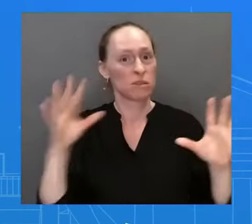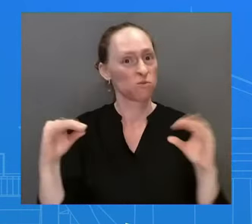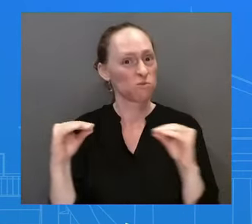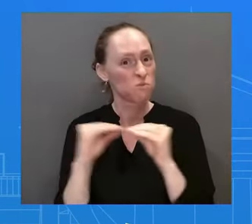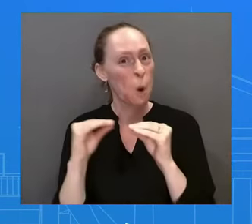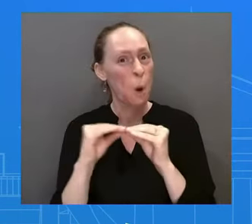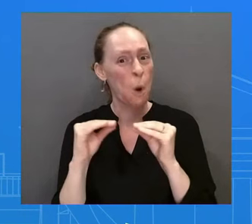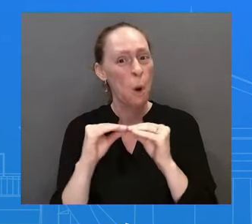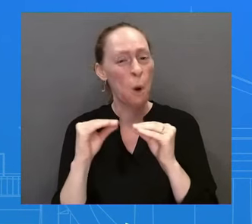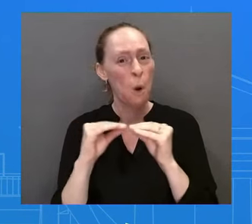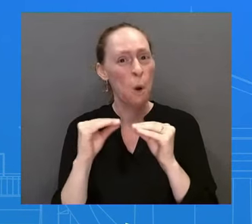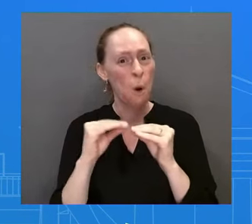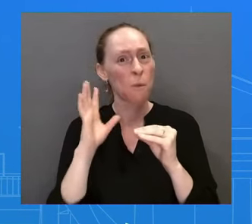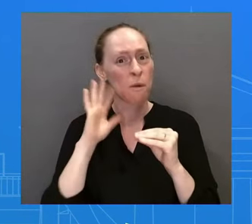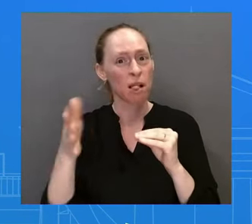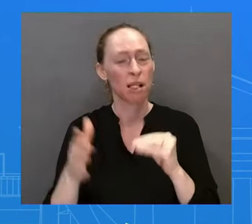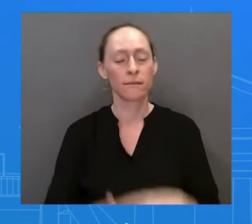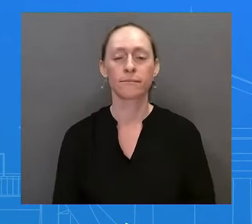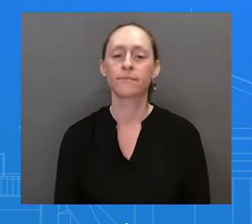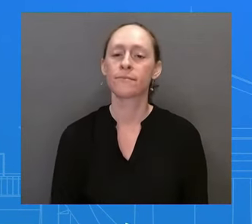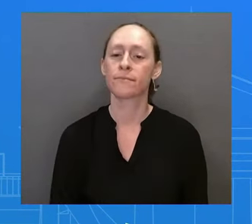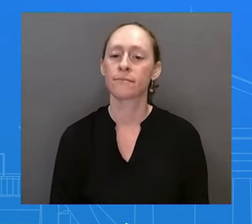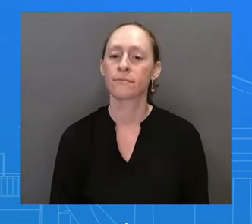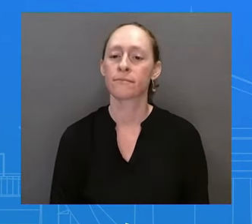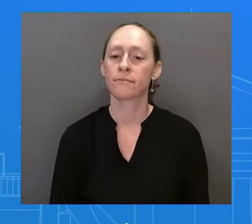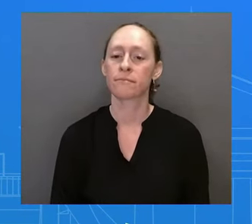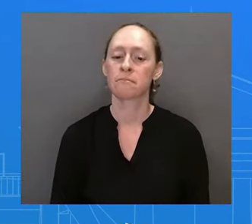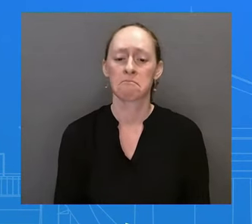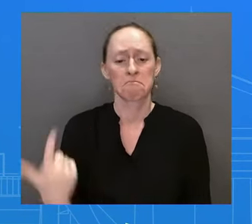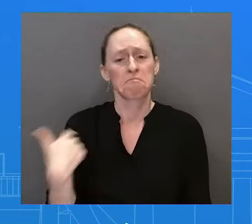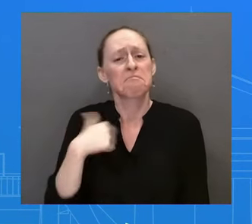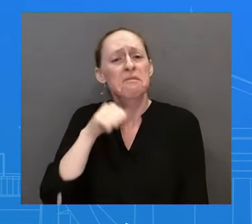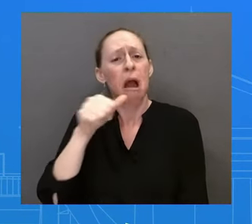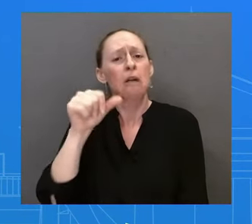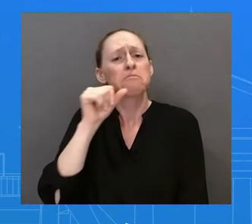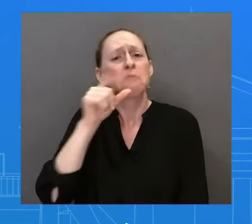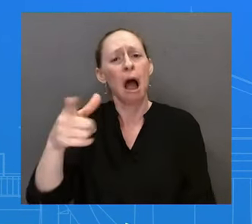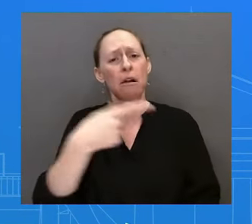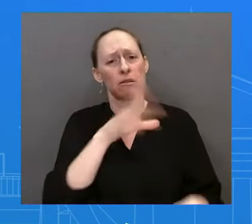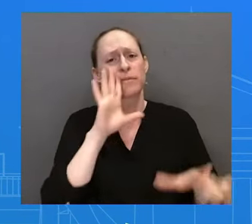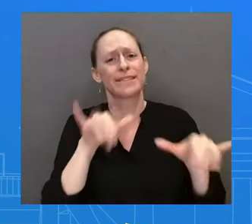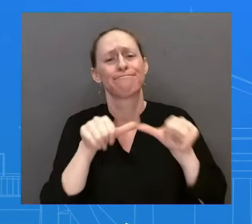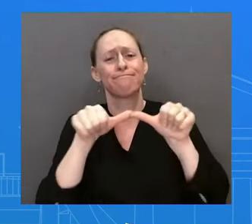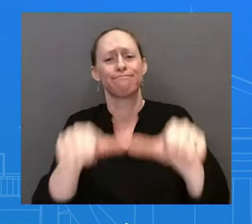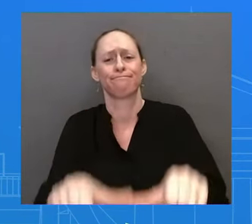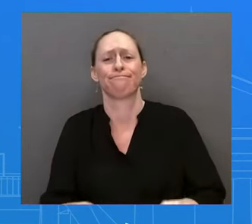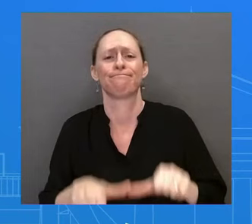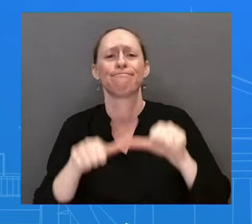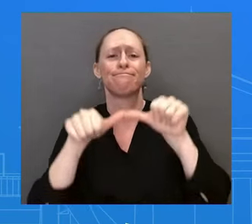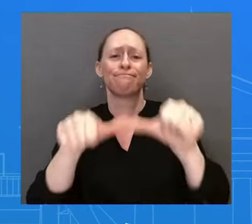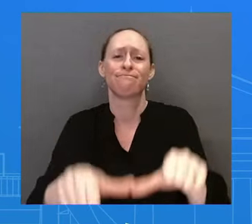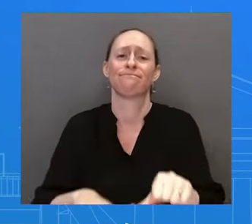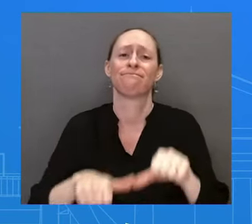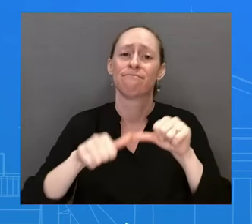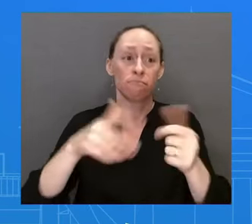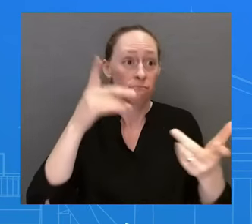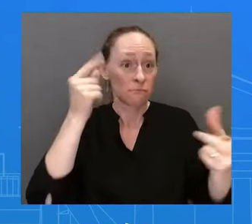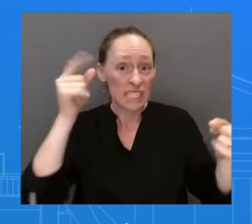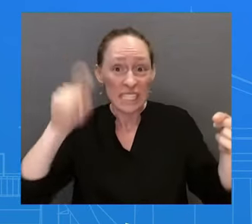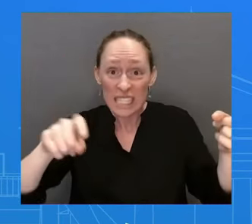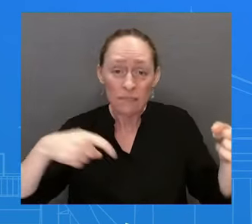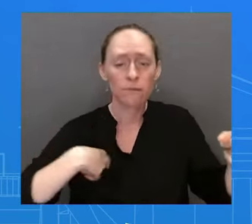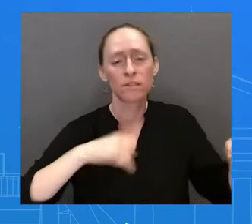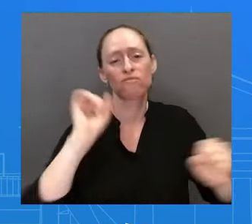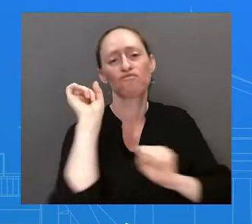It won't surprise you that the kinds of things you'll see us continue to give Ukraine are the kinds of things that we know they need in this particular fight. Can you now tell us whether